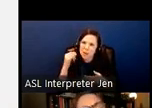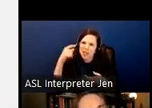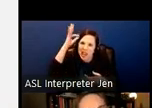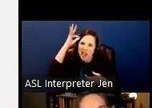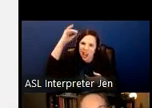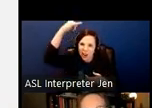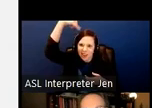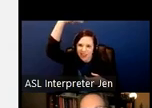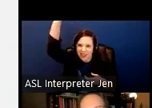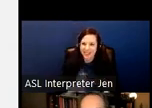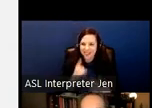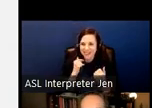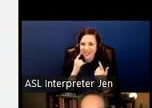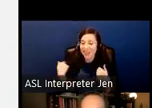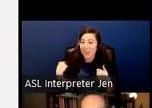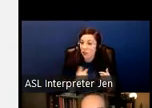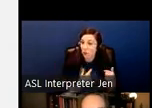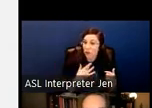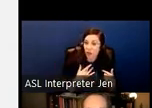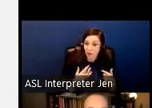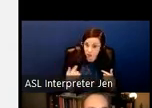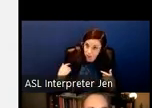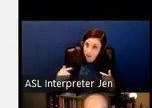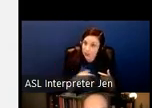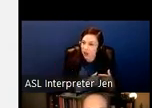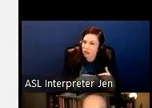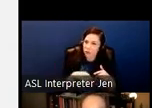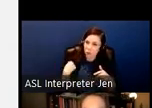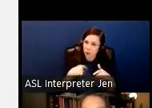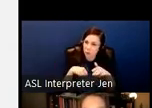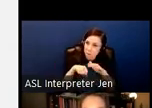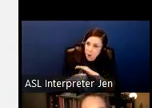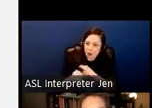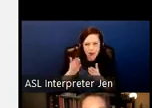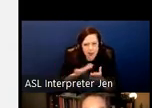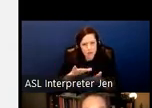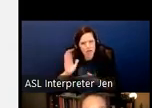top. We believe that all of us, it's our birthright, that all of us are born loving,